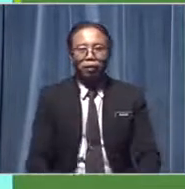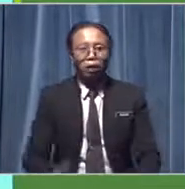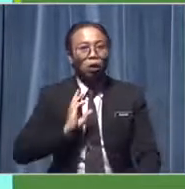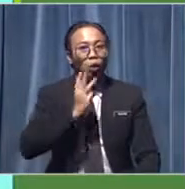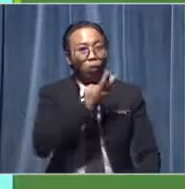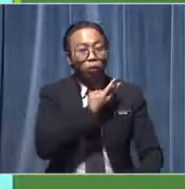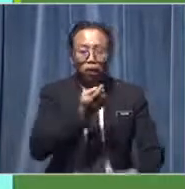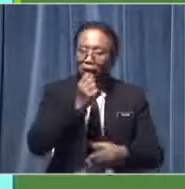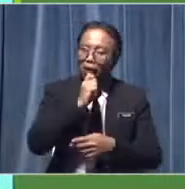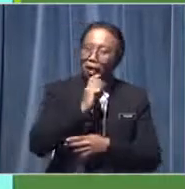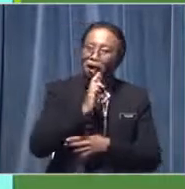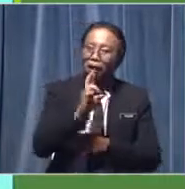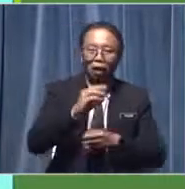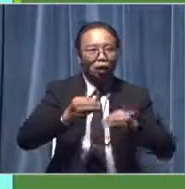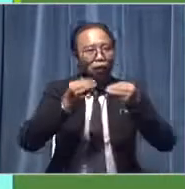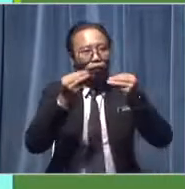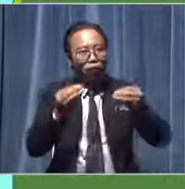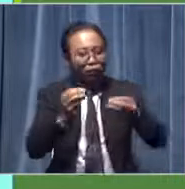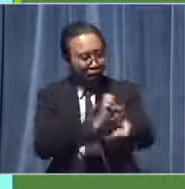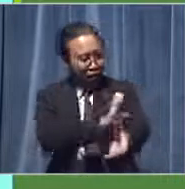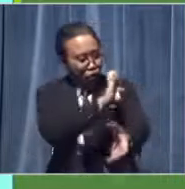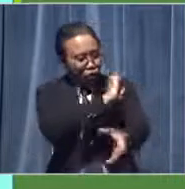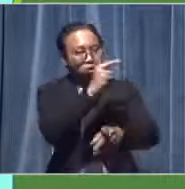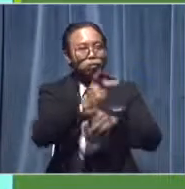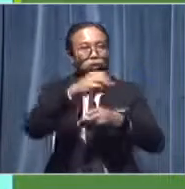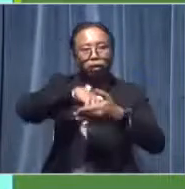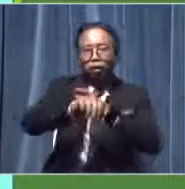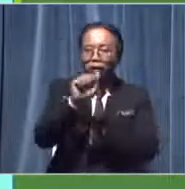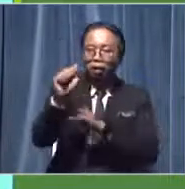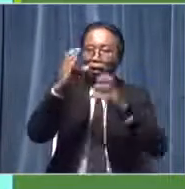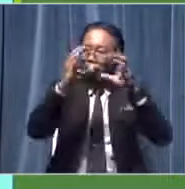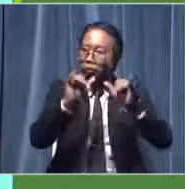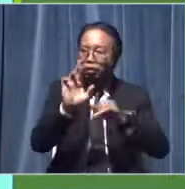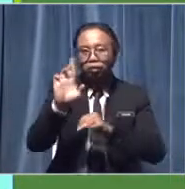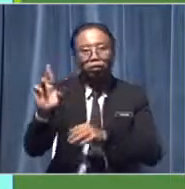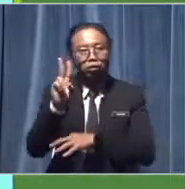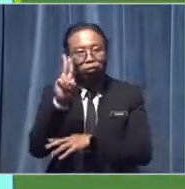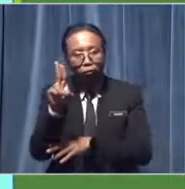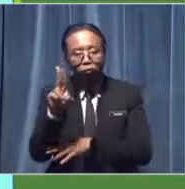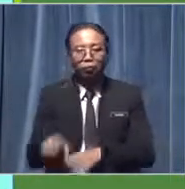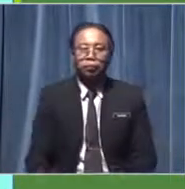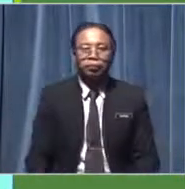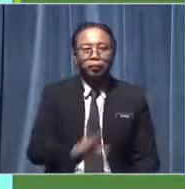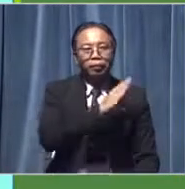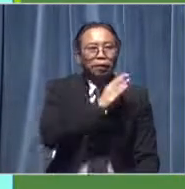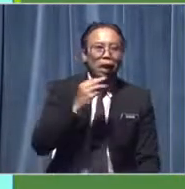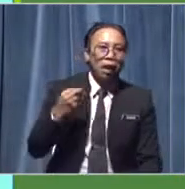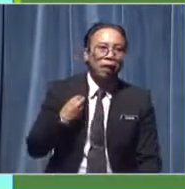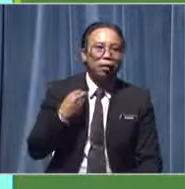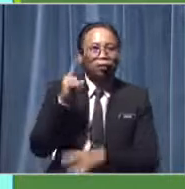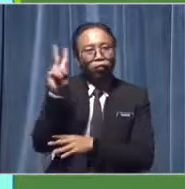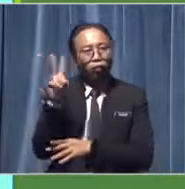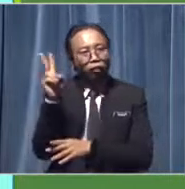we are given energy stored in a capacitor U and